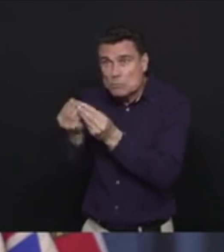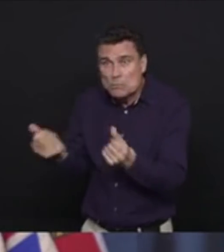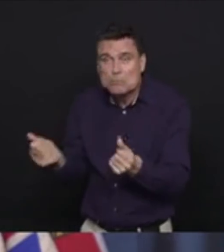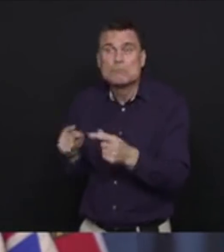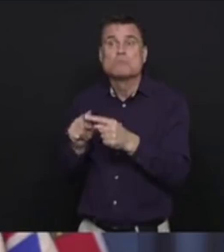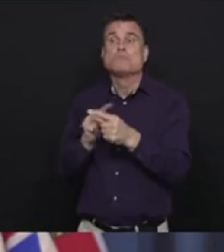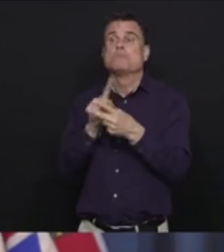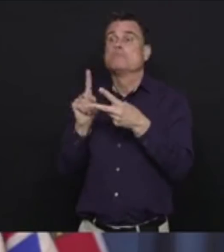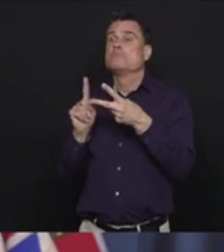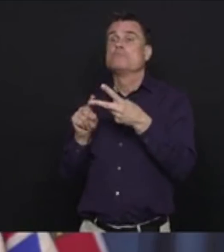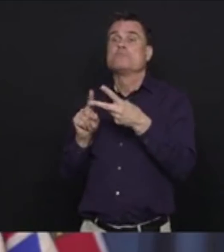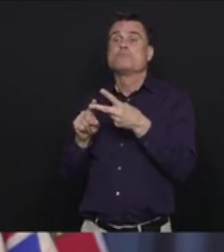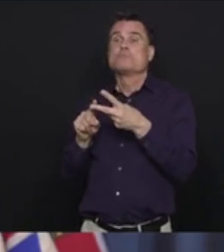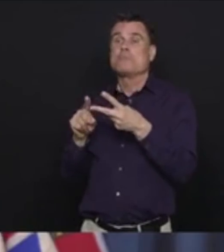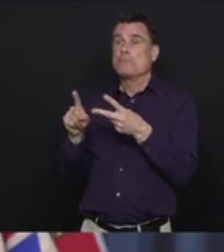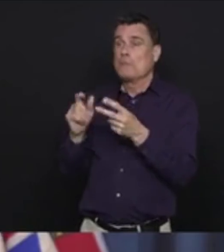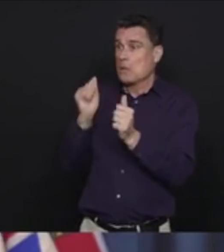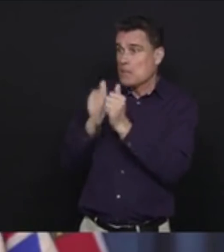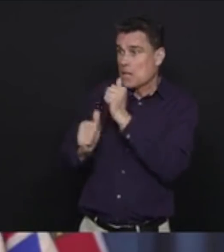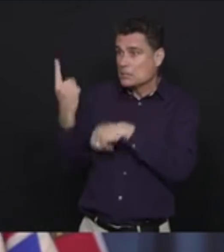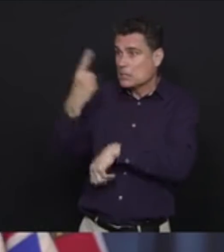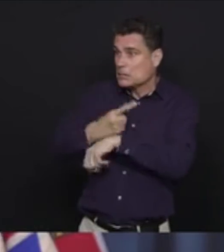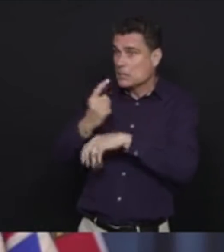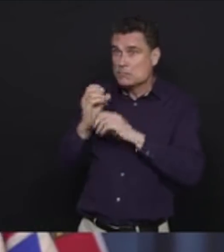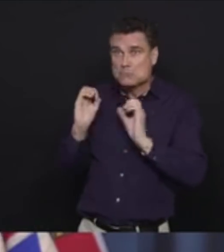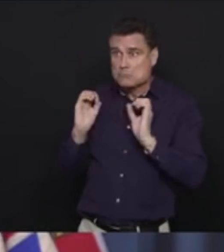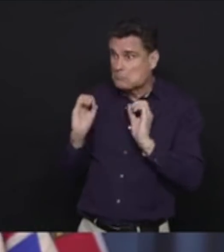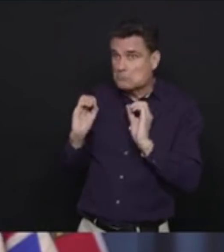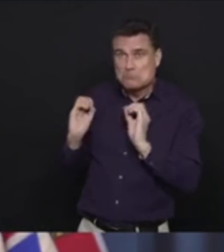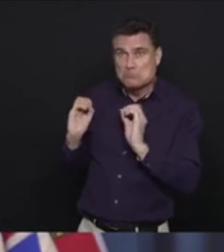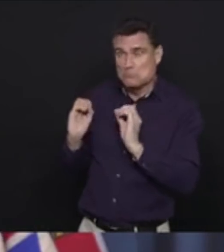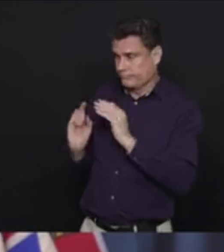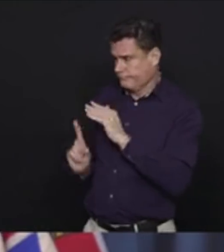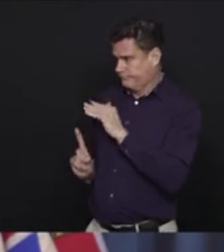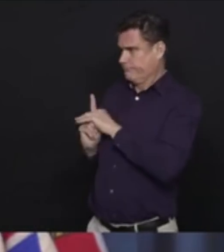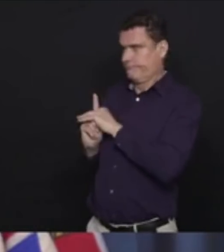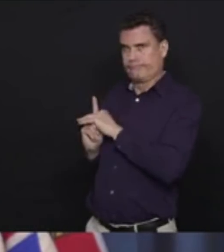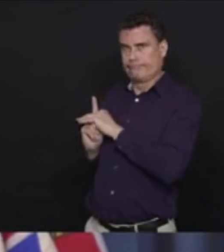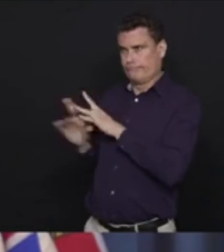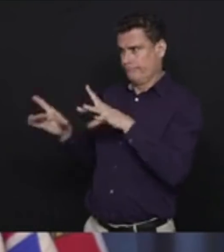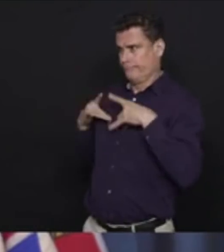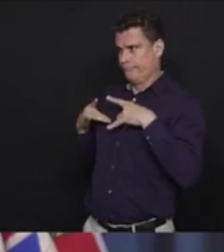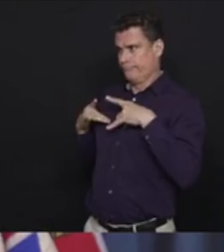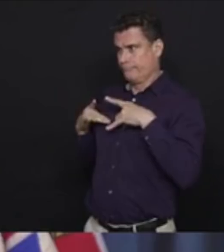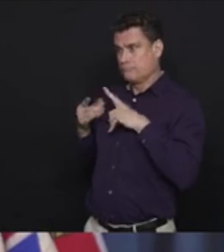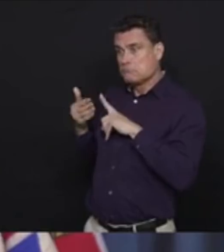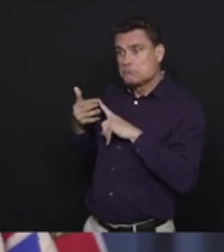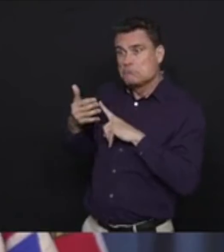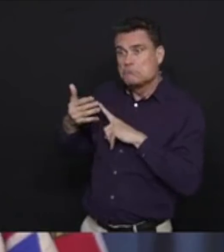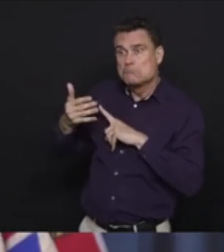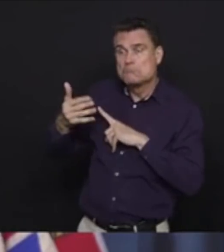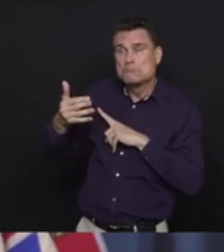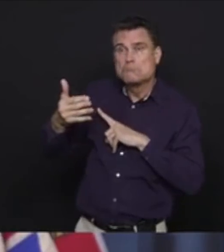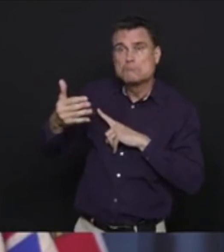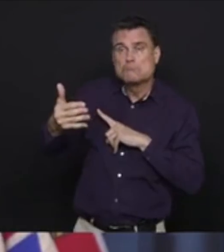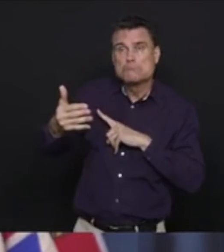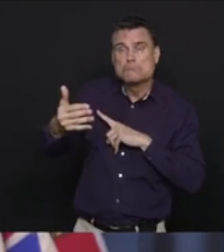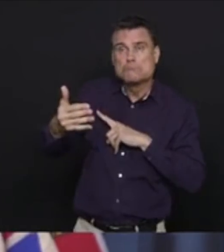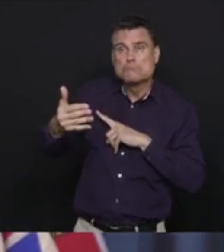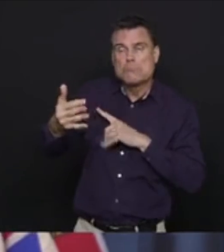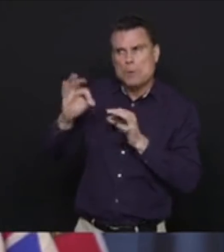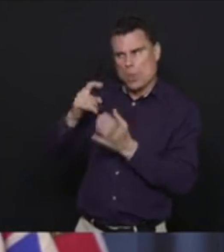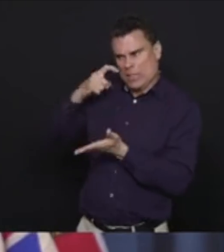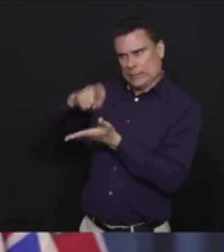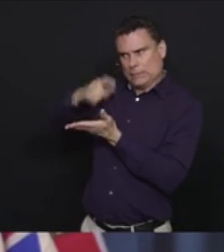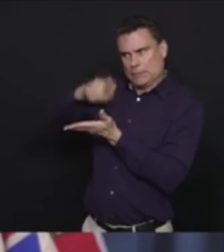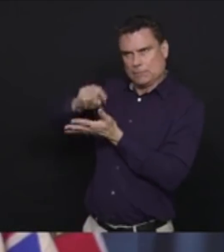be a symptom of a virus that is no longer alive in the system, and you shed it for a period of time in your saliva, in